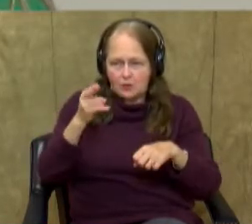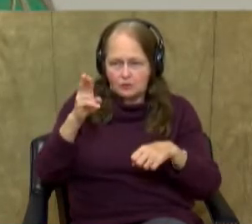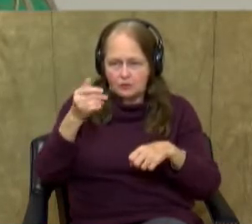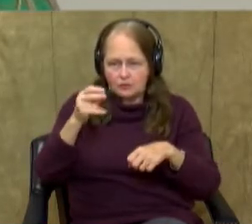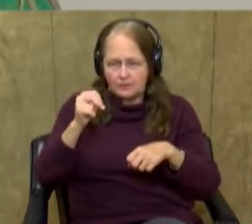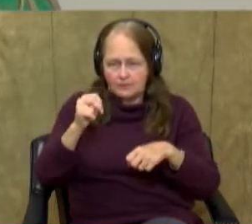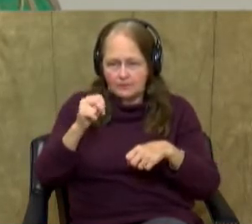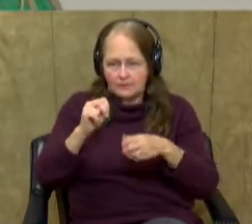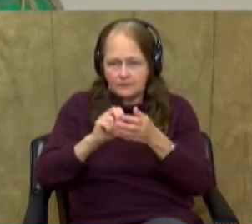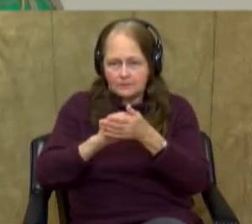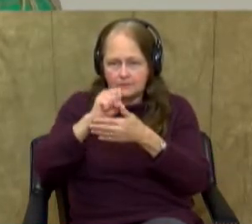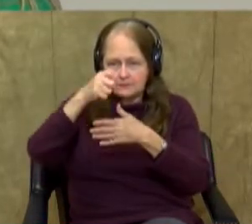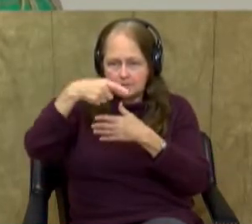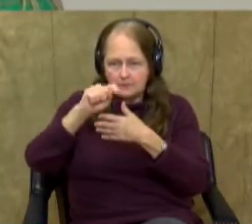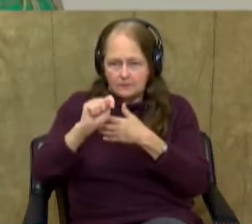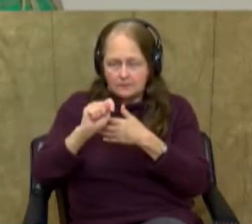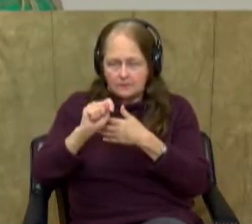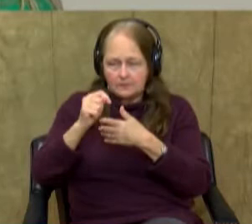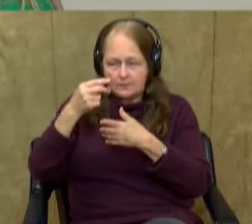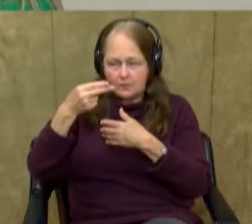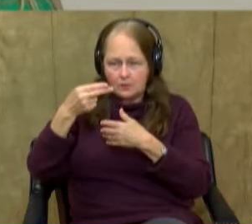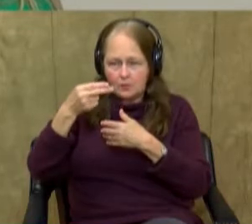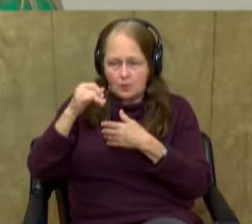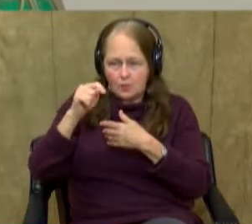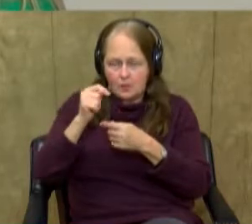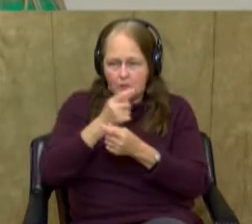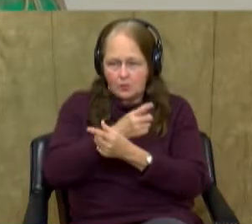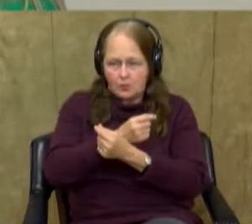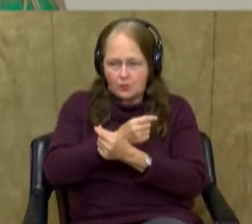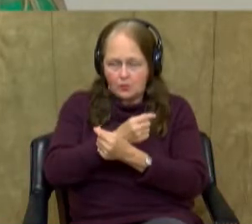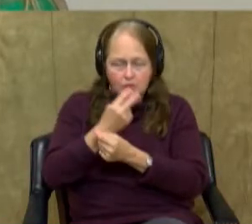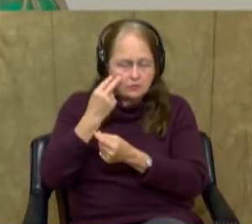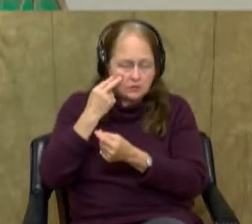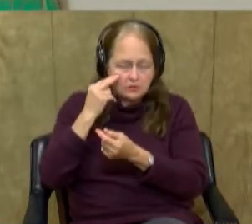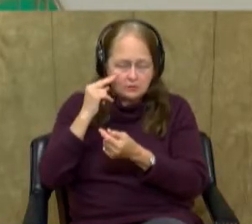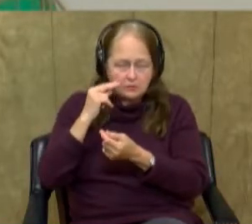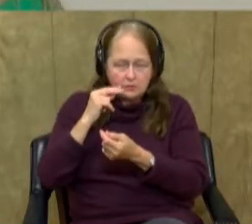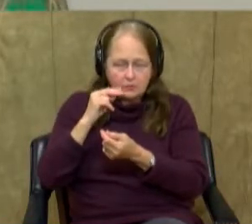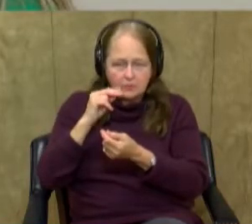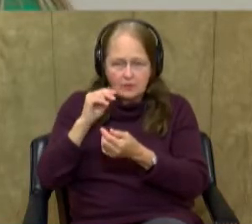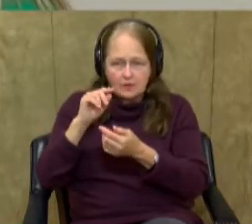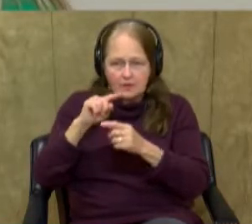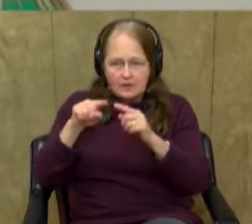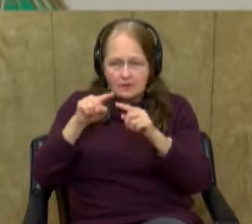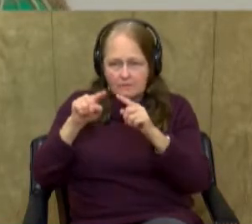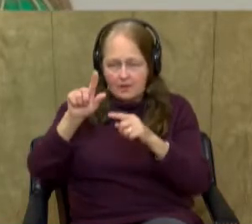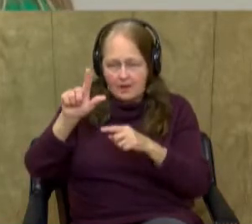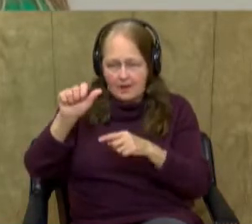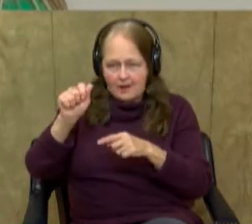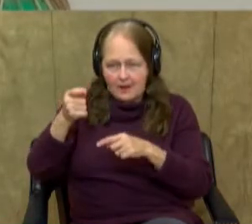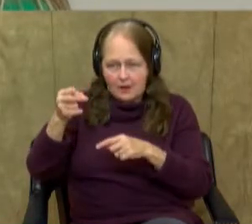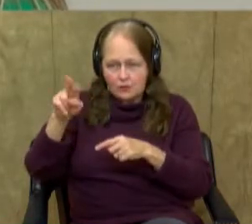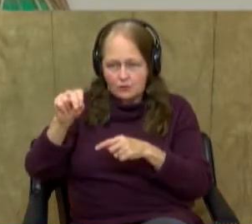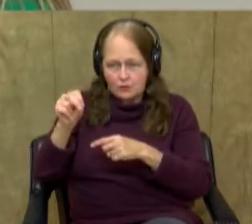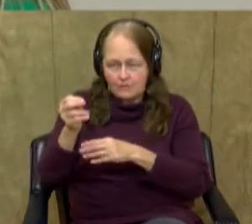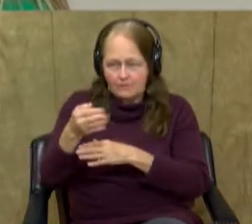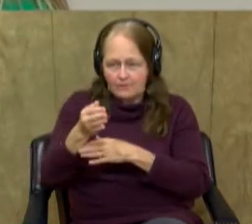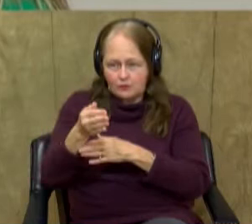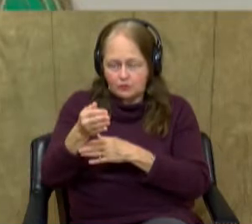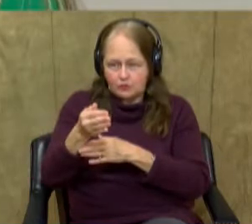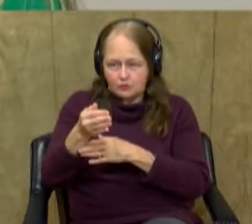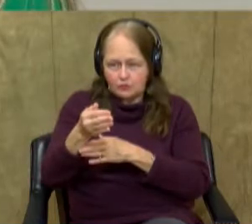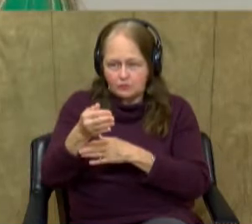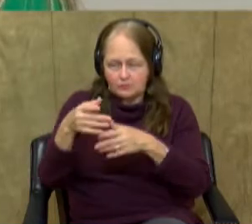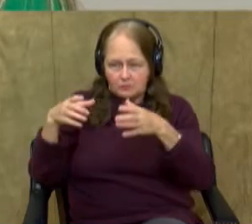In September, Hermit Crab spotted a school of lanternfish darting through the